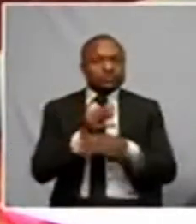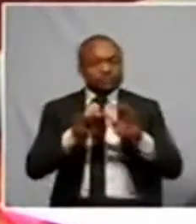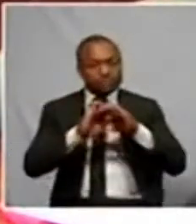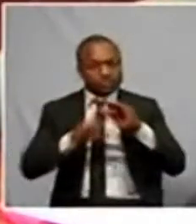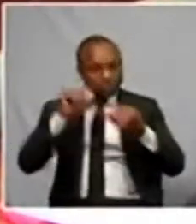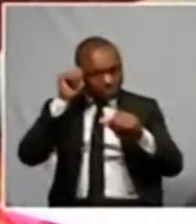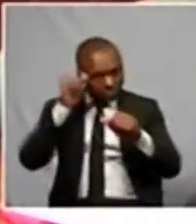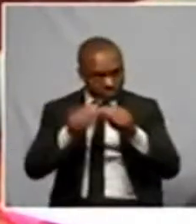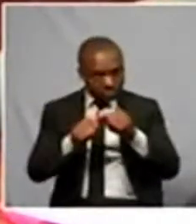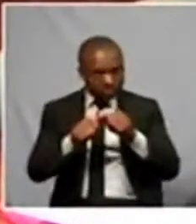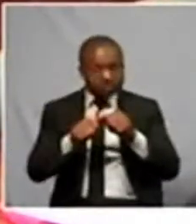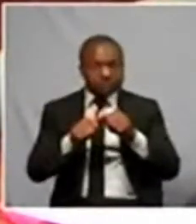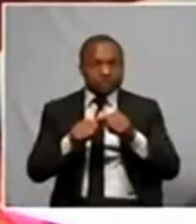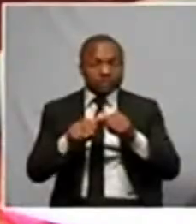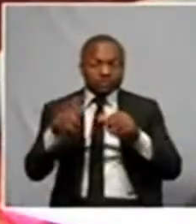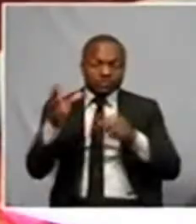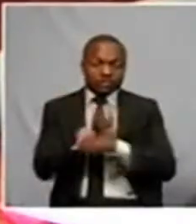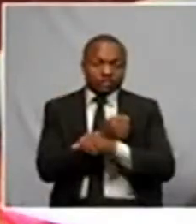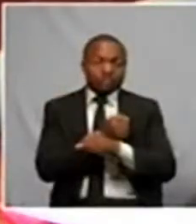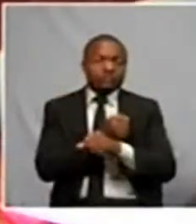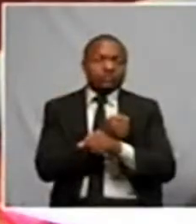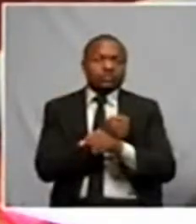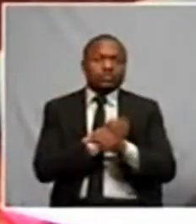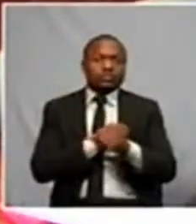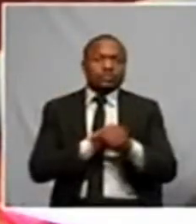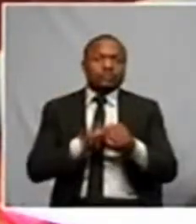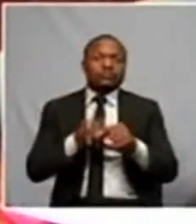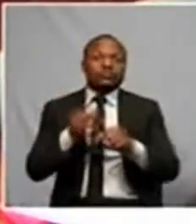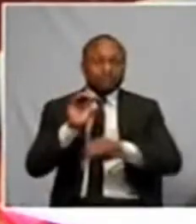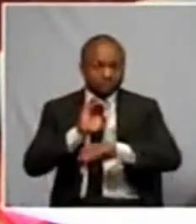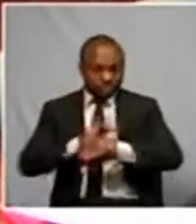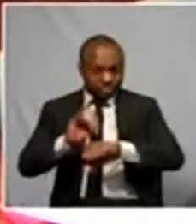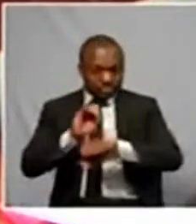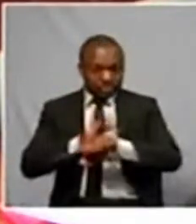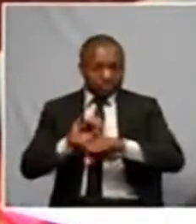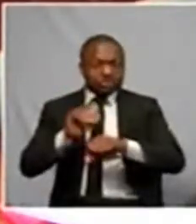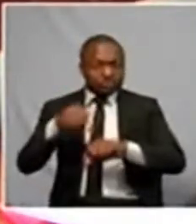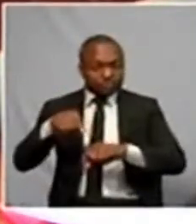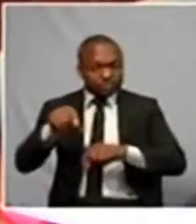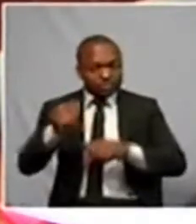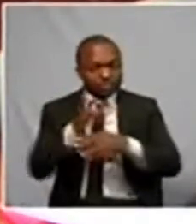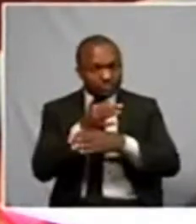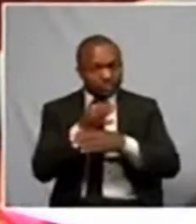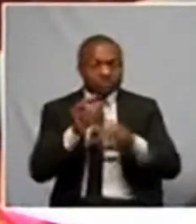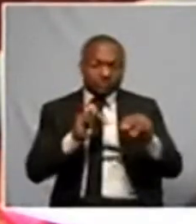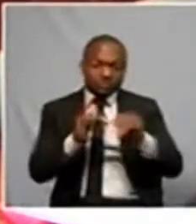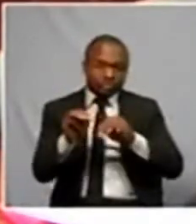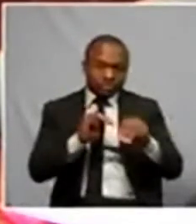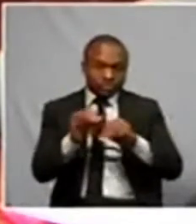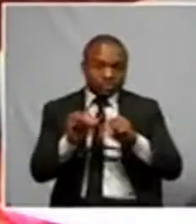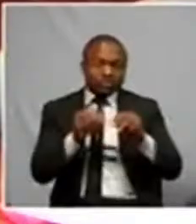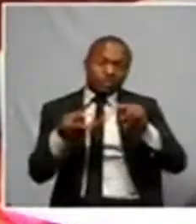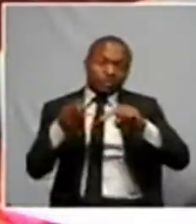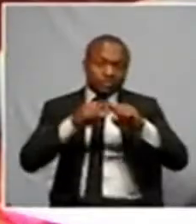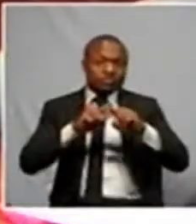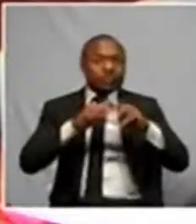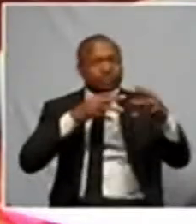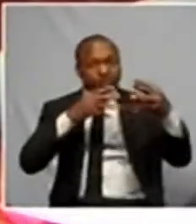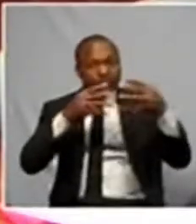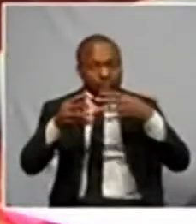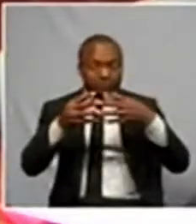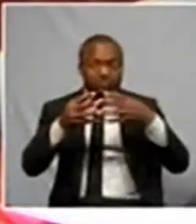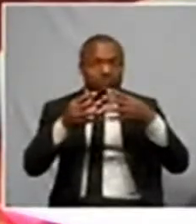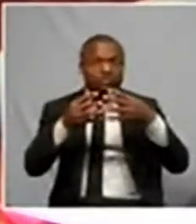agreement, it stands to gain from the broader advantages of sustainable fisheries management, increased transparency, and enhanced